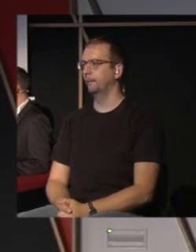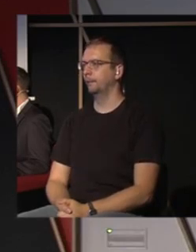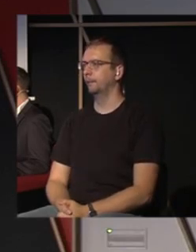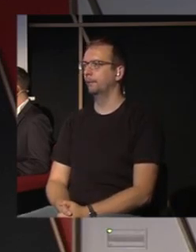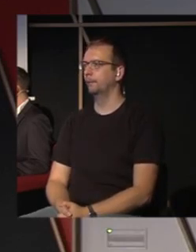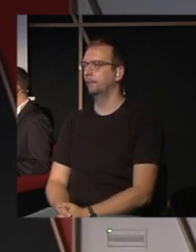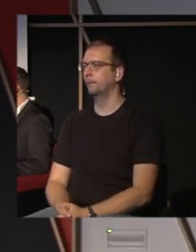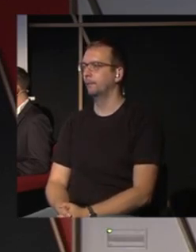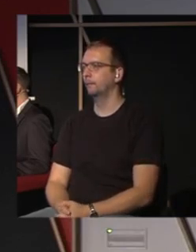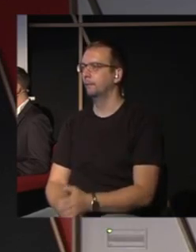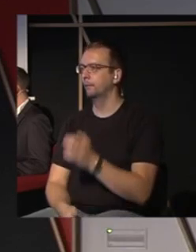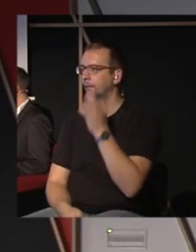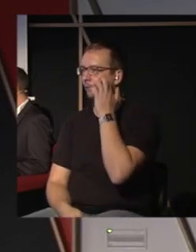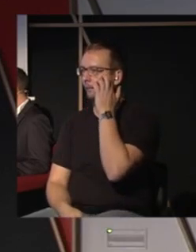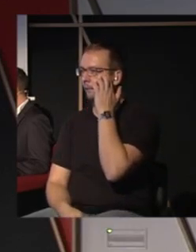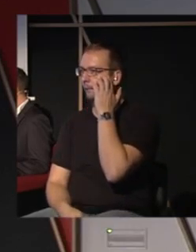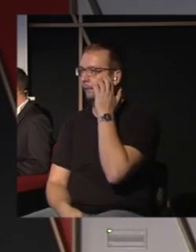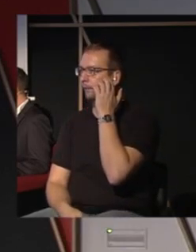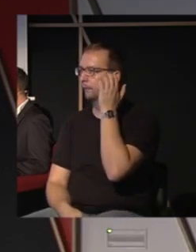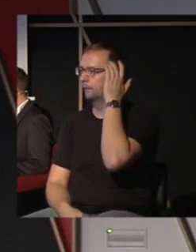Eva, if you want to maybe start.